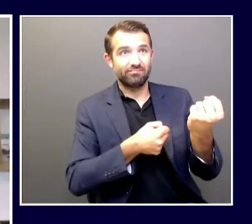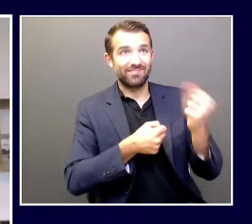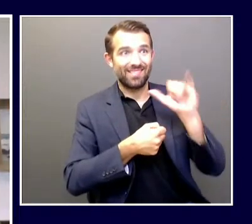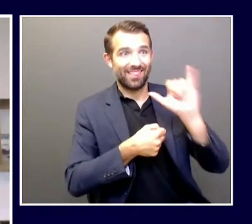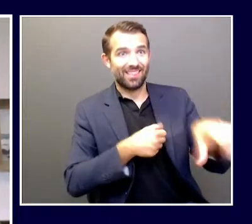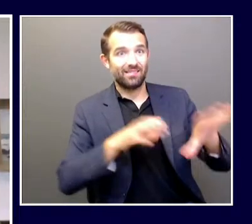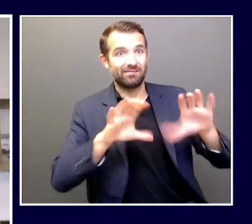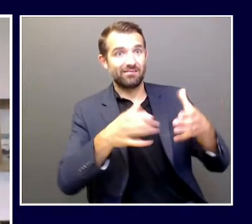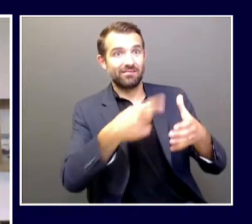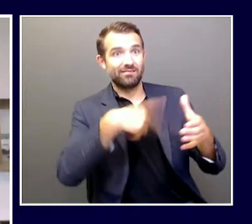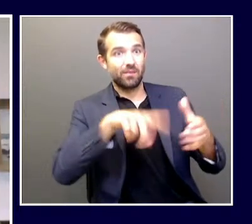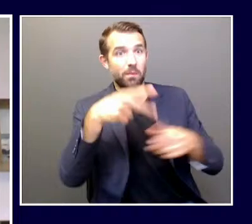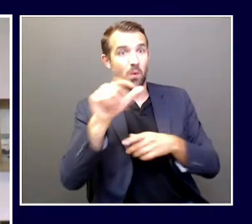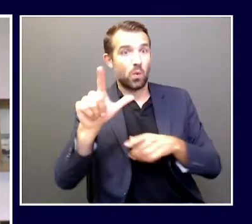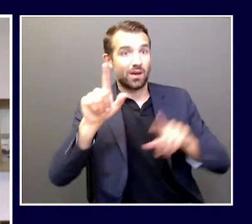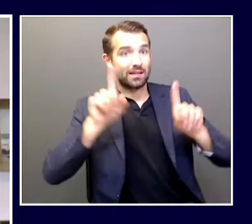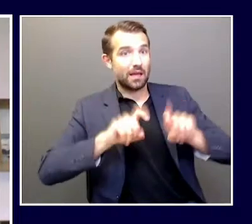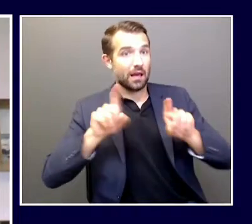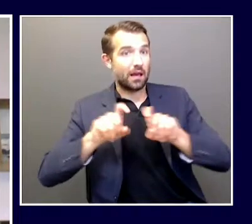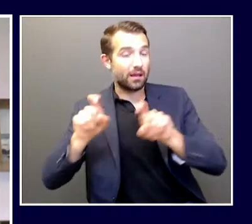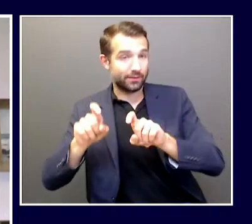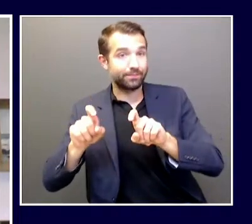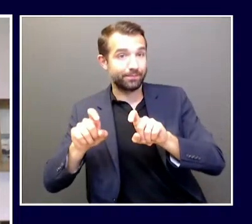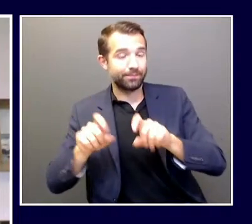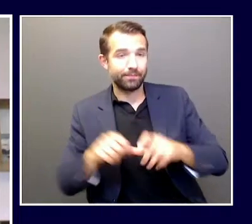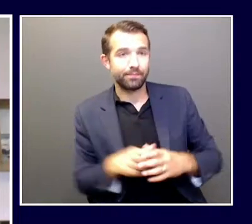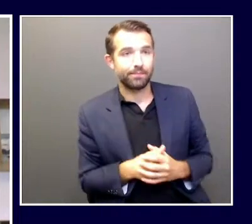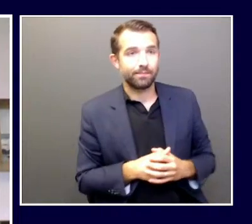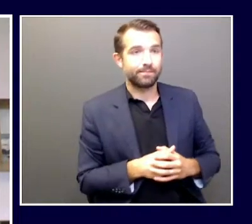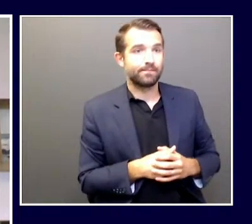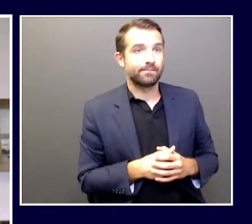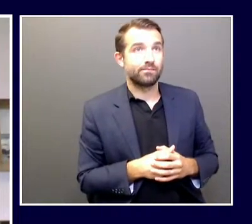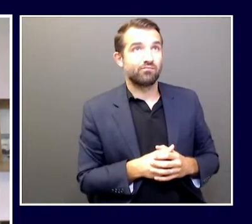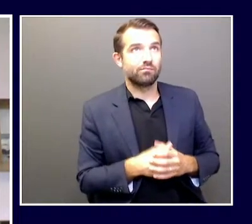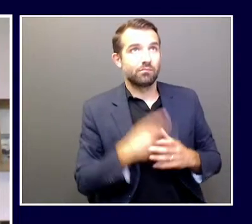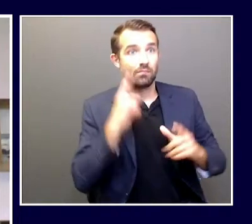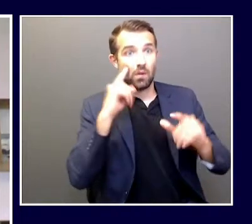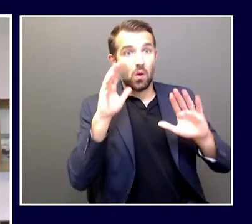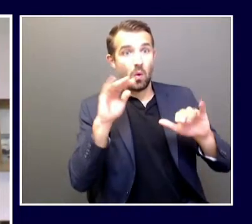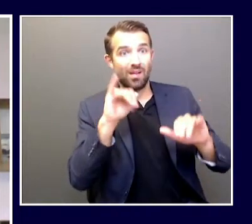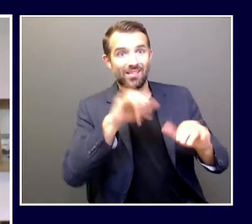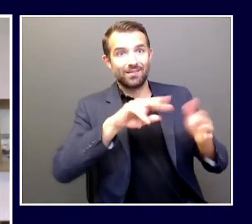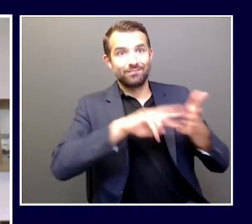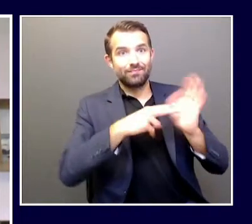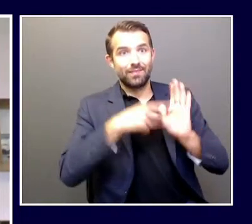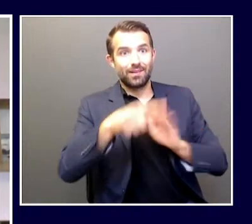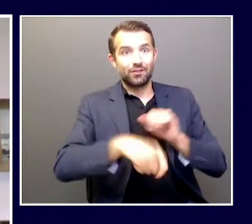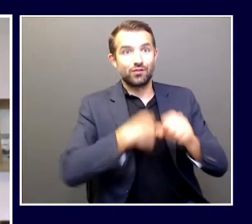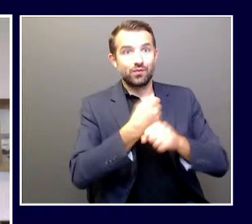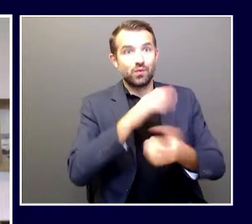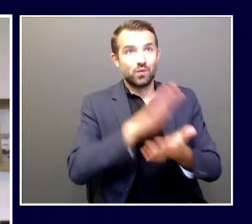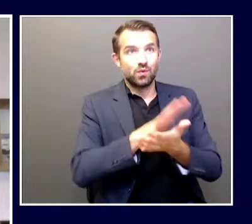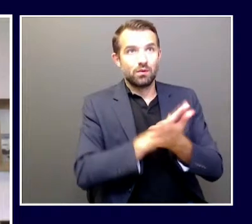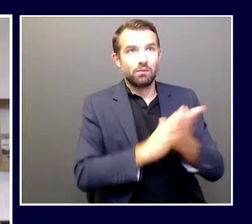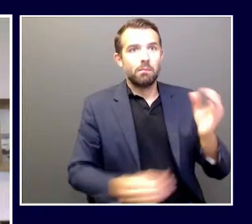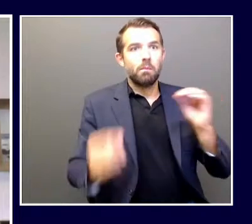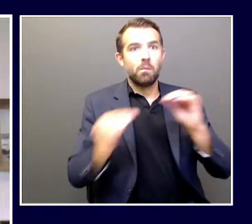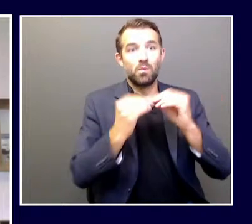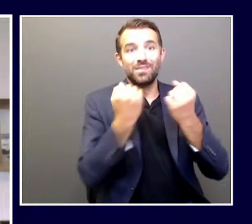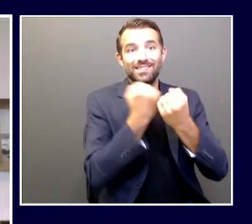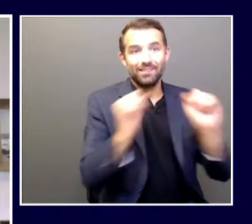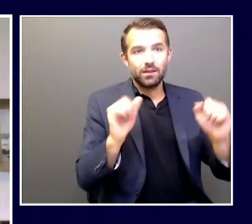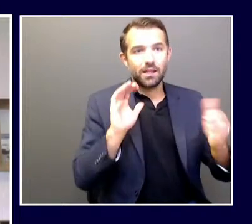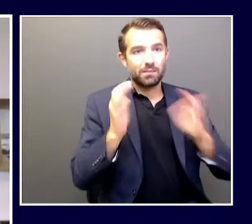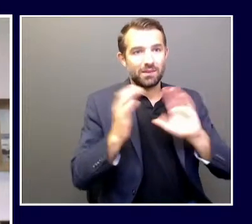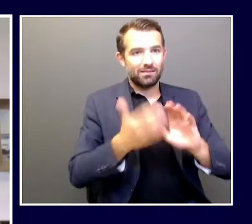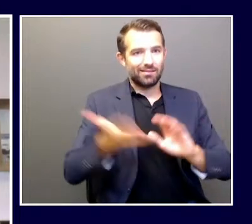make schools at least as safe, hopefully even safer than they were last year. Nothing in COVID is set in stone, though. That could